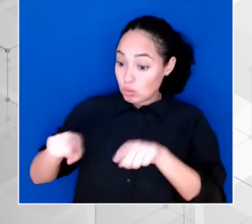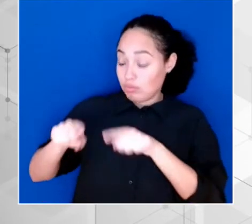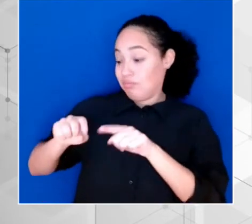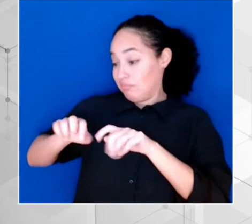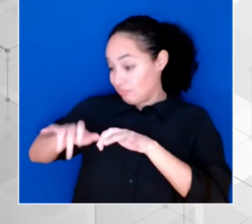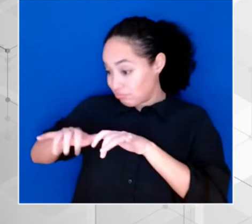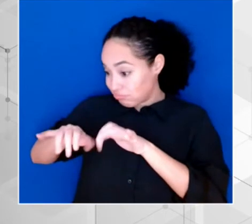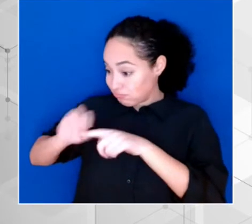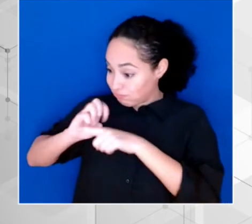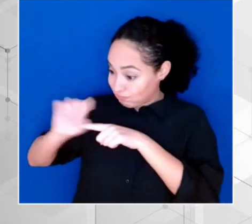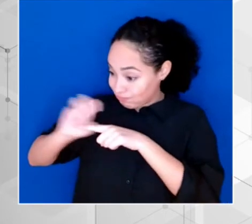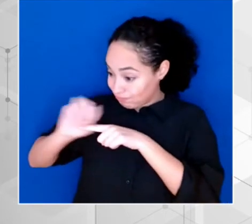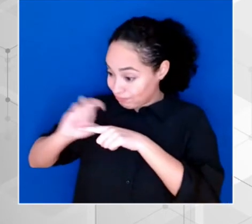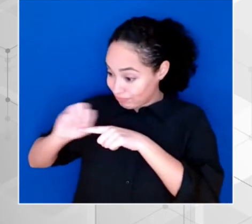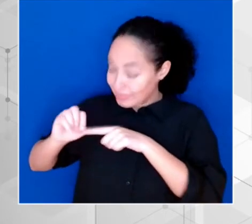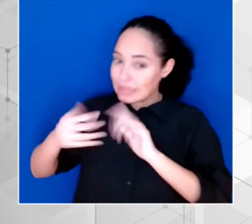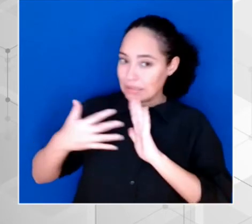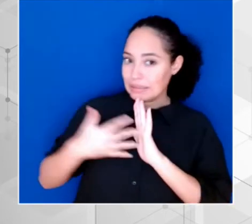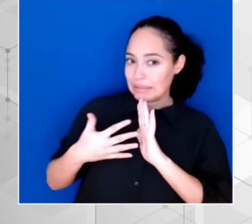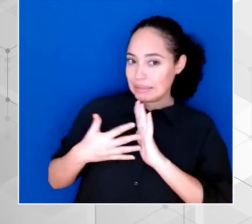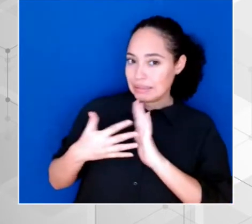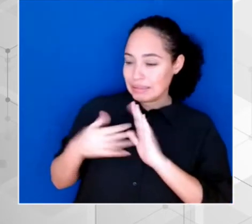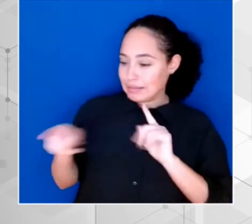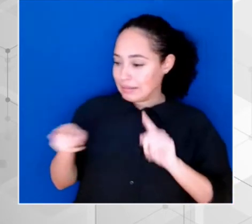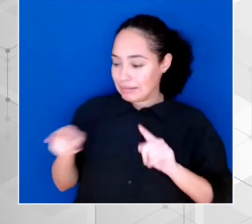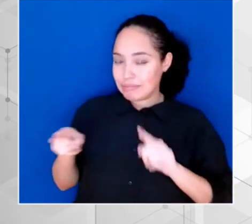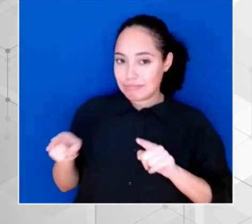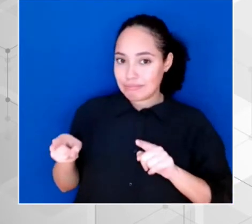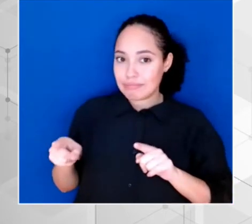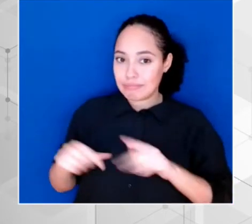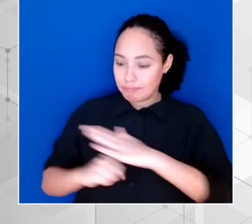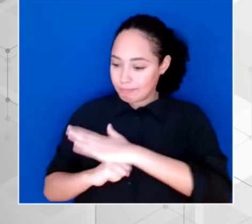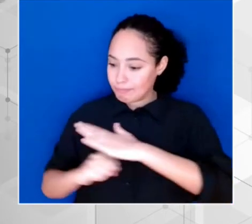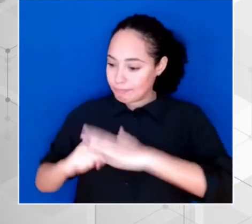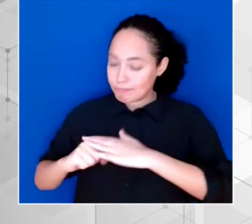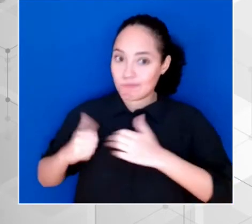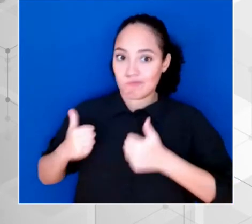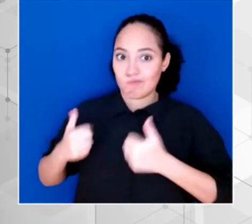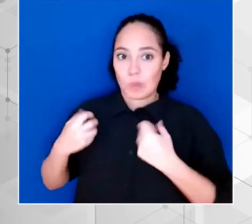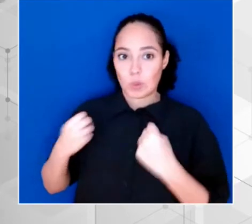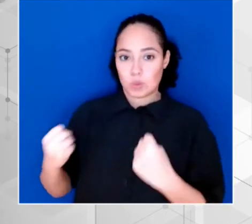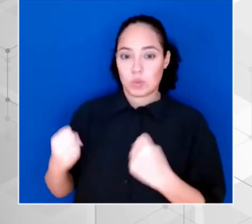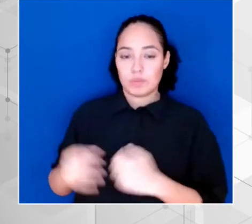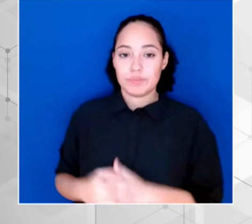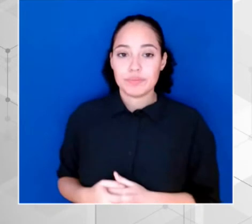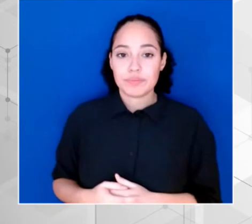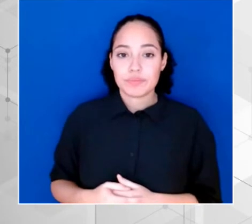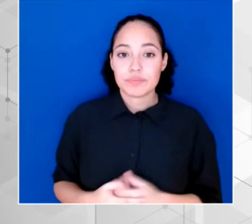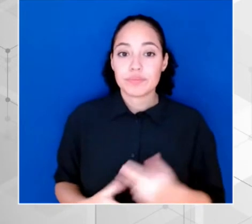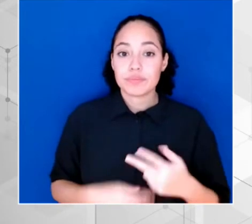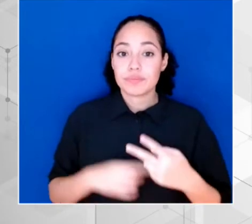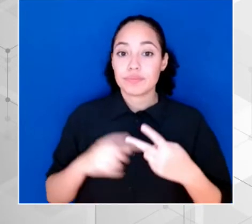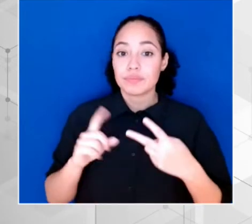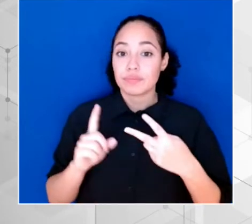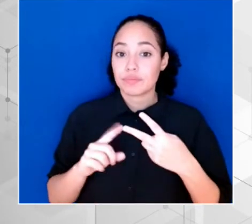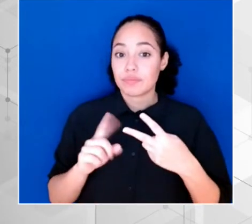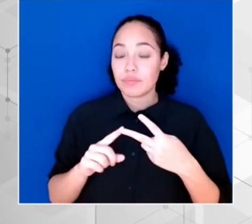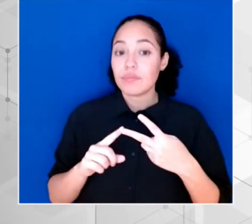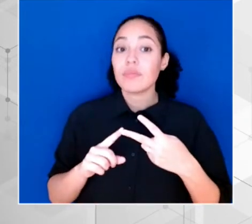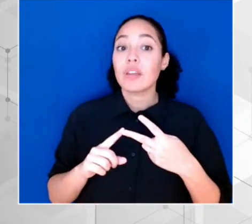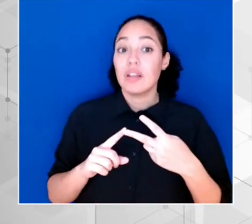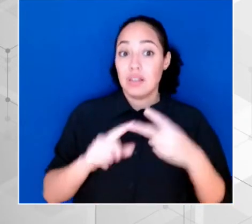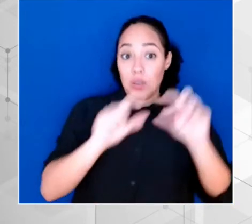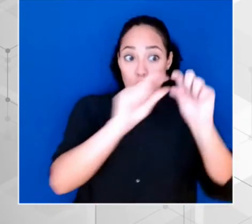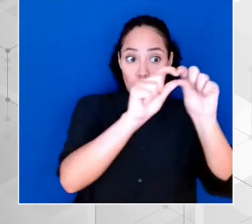editor. Use the browser development tools. So you are building a web product, so you are going to use a browser. The browser